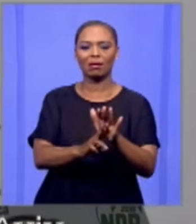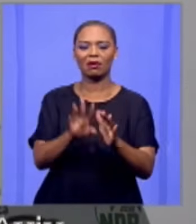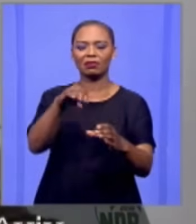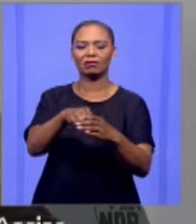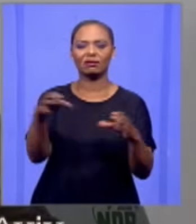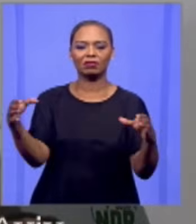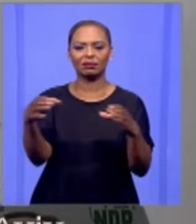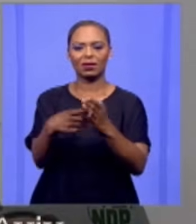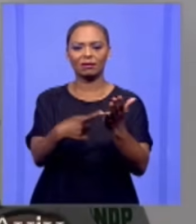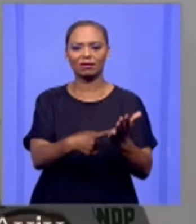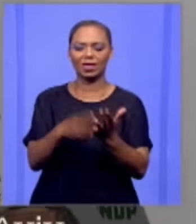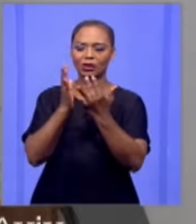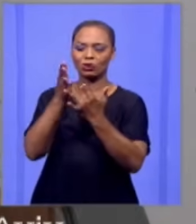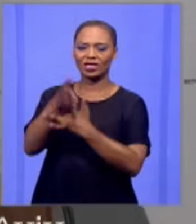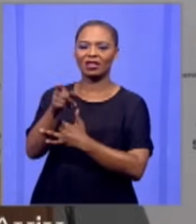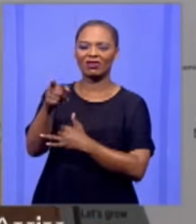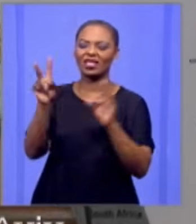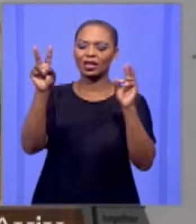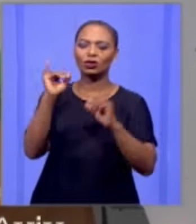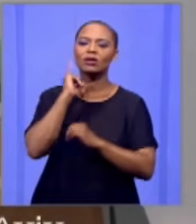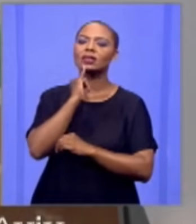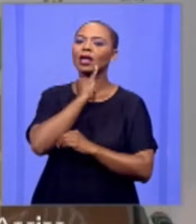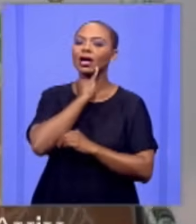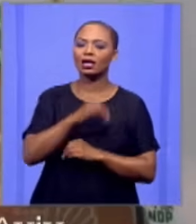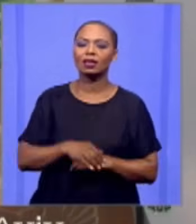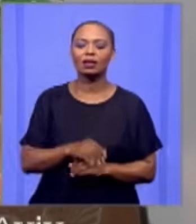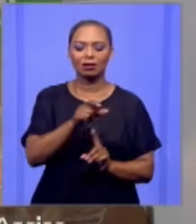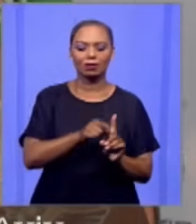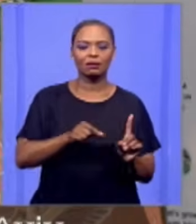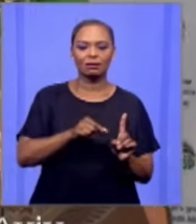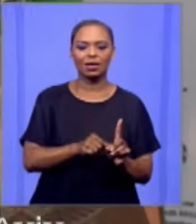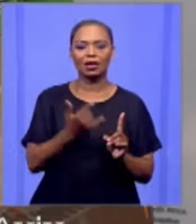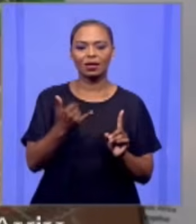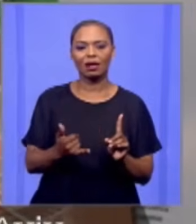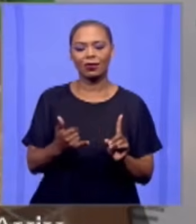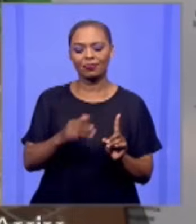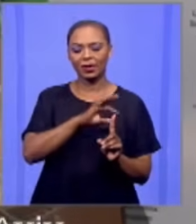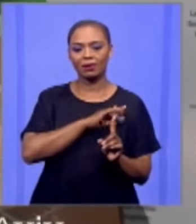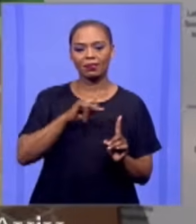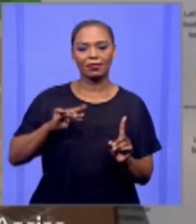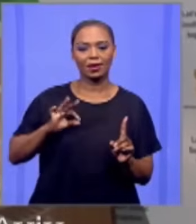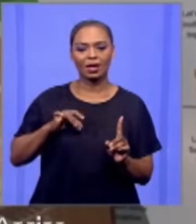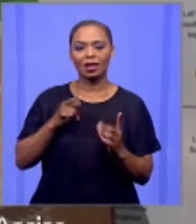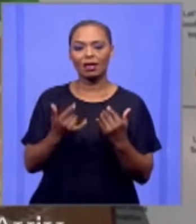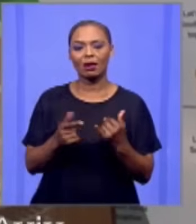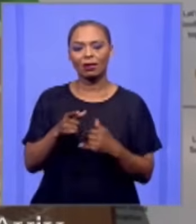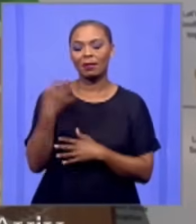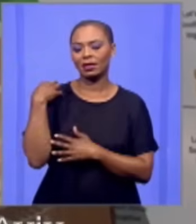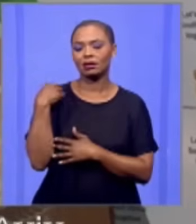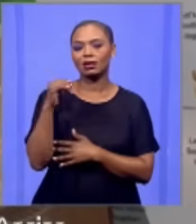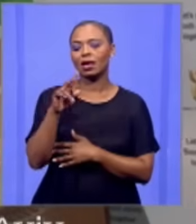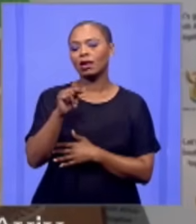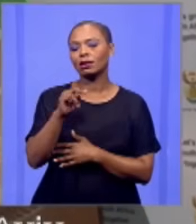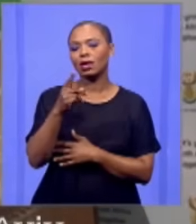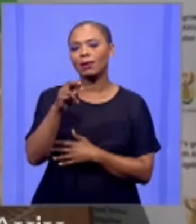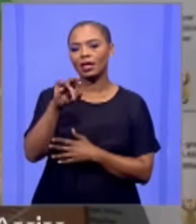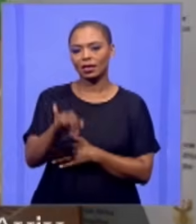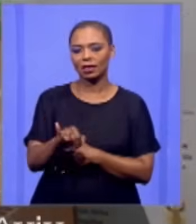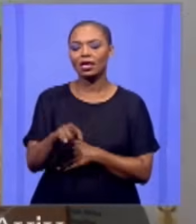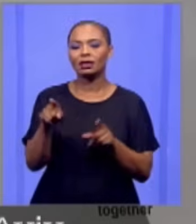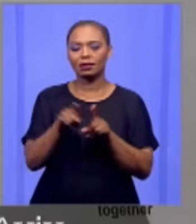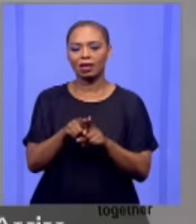ka bogare ka Israele. Seo ke seo Tona Khumbuzo Ntshavheni a re go ke go kgetha lehlakore leo le fapanego la ditaba.